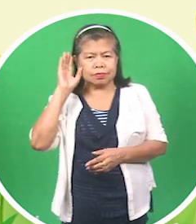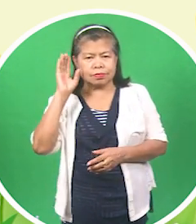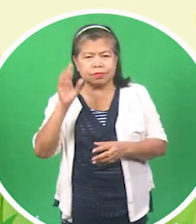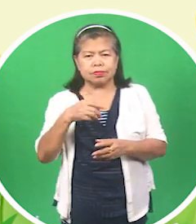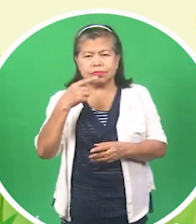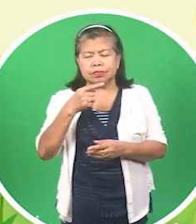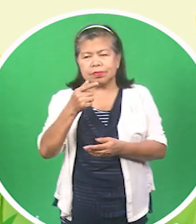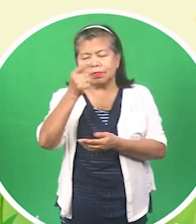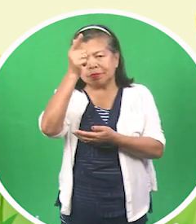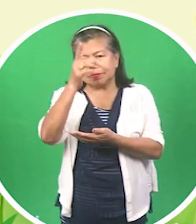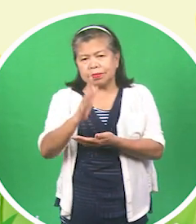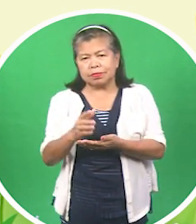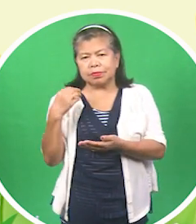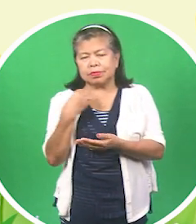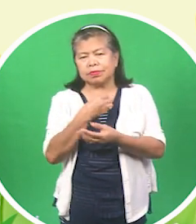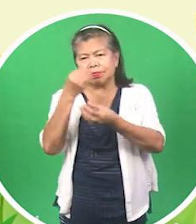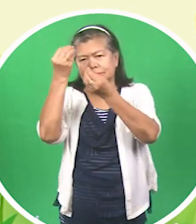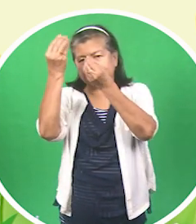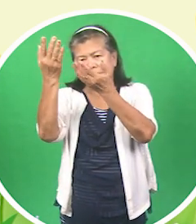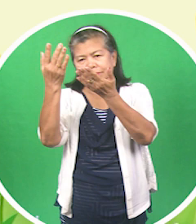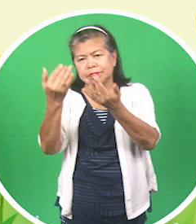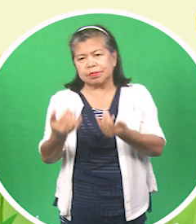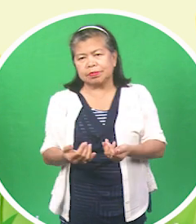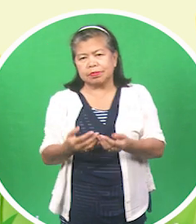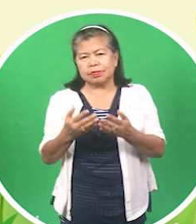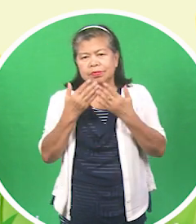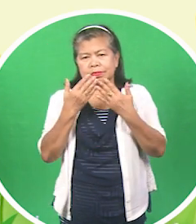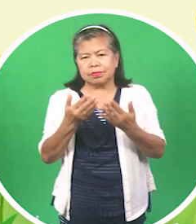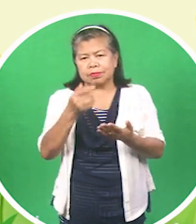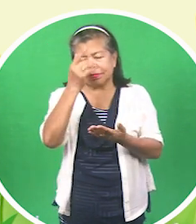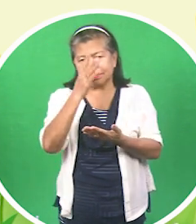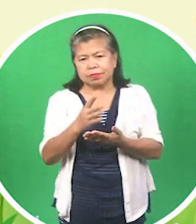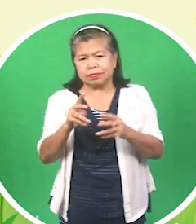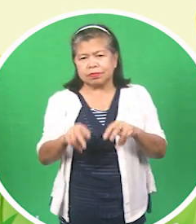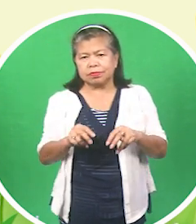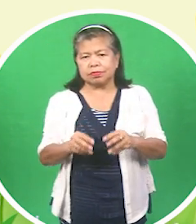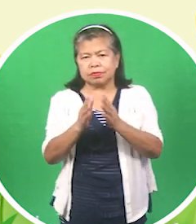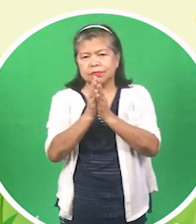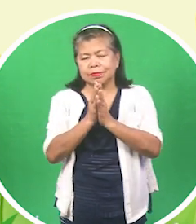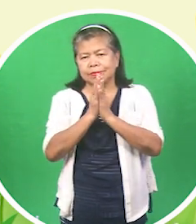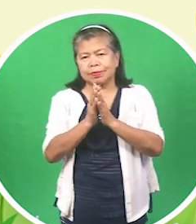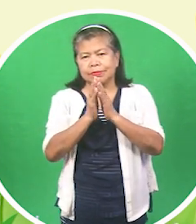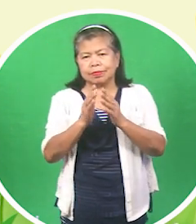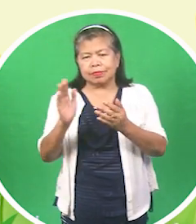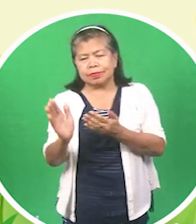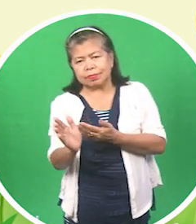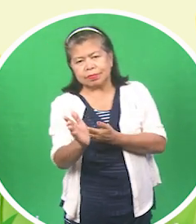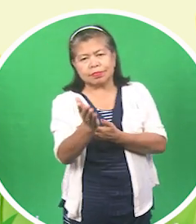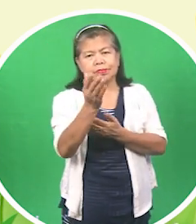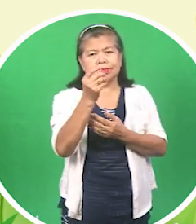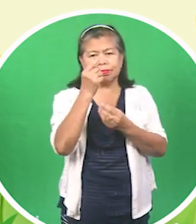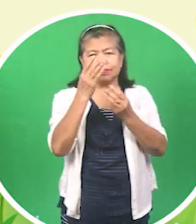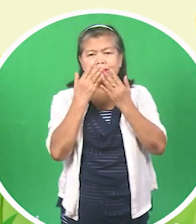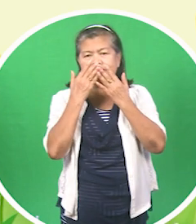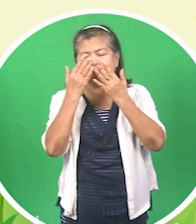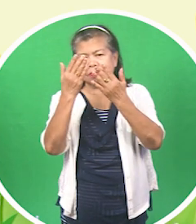to and talking with God, our Father, who loves us very much. We need to pray when we wake up in the morning